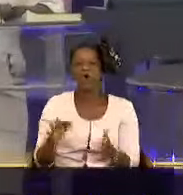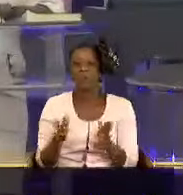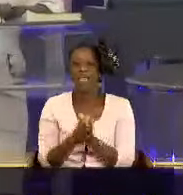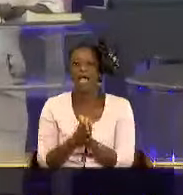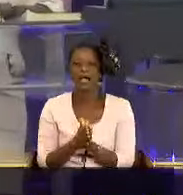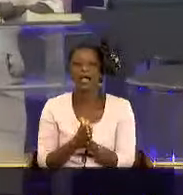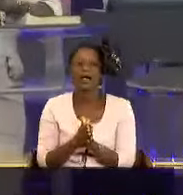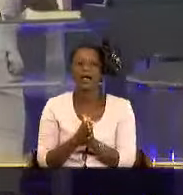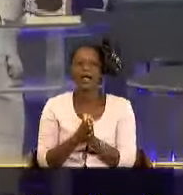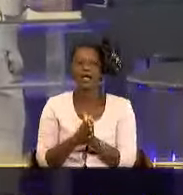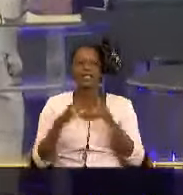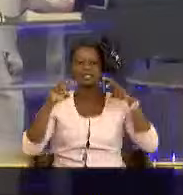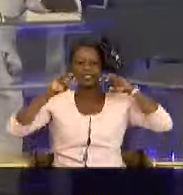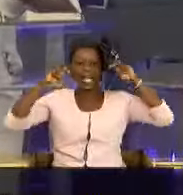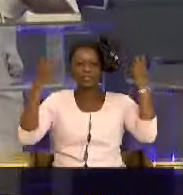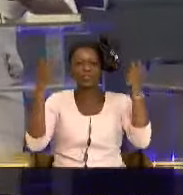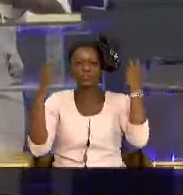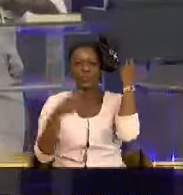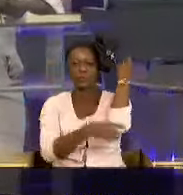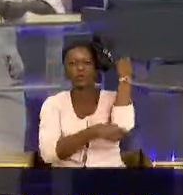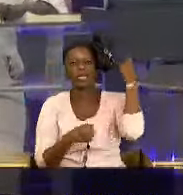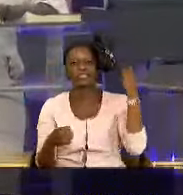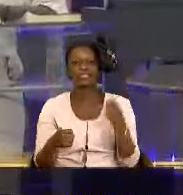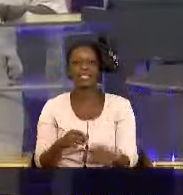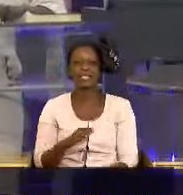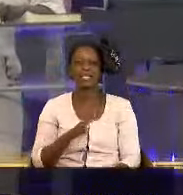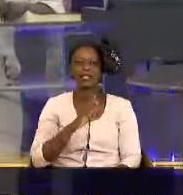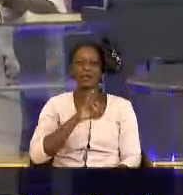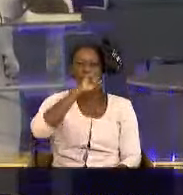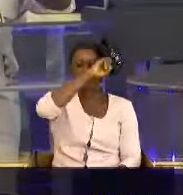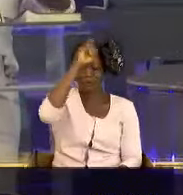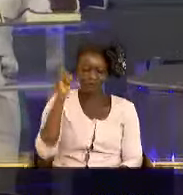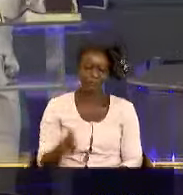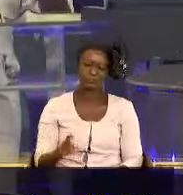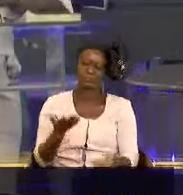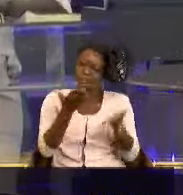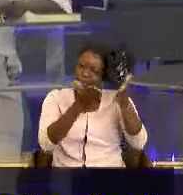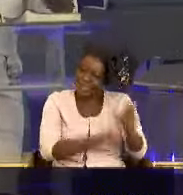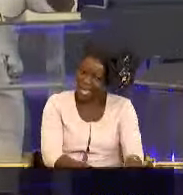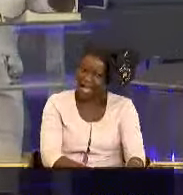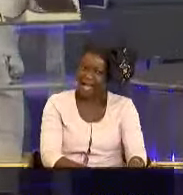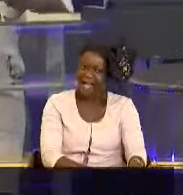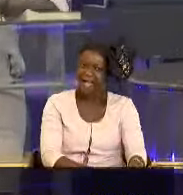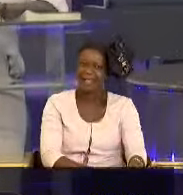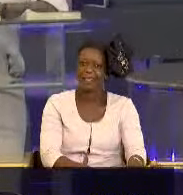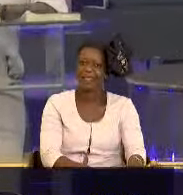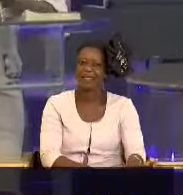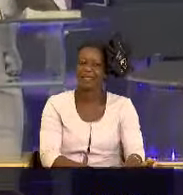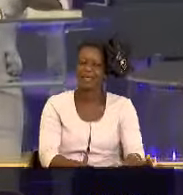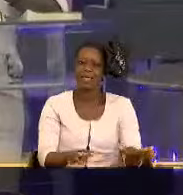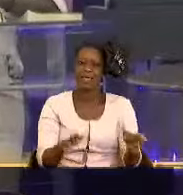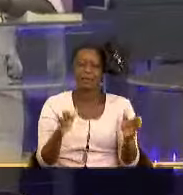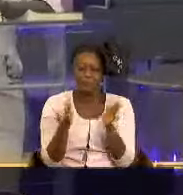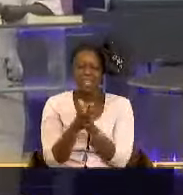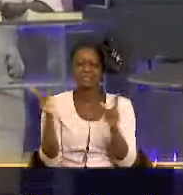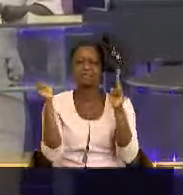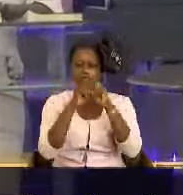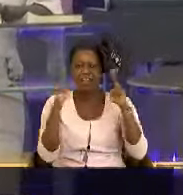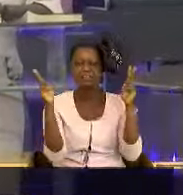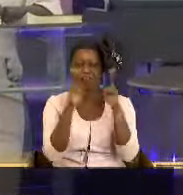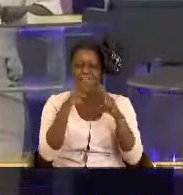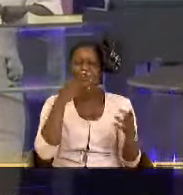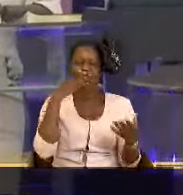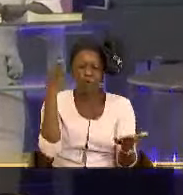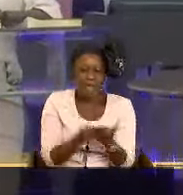must die if you hate poverty pray this prayers very well close your eyes